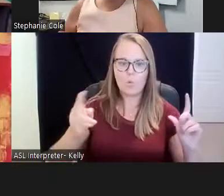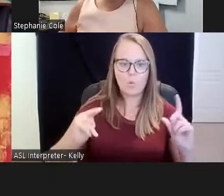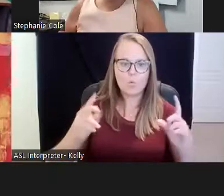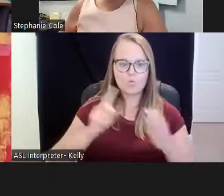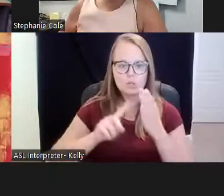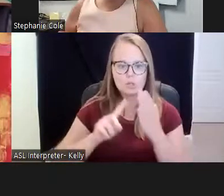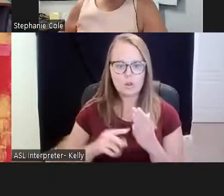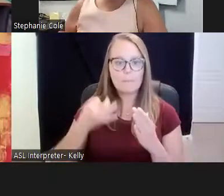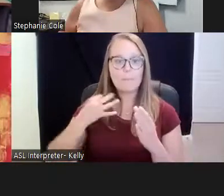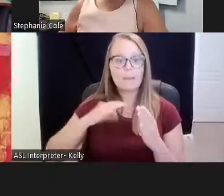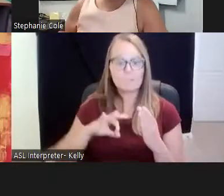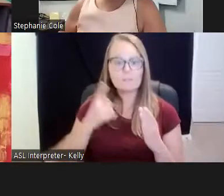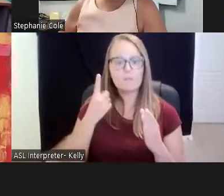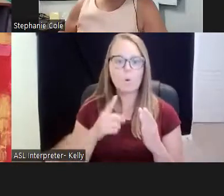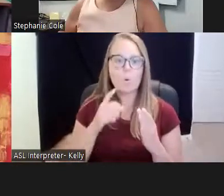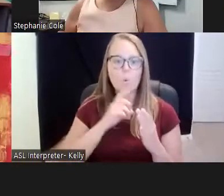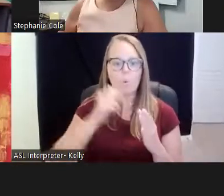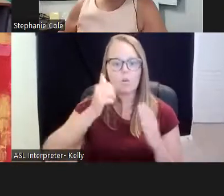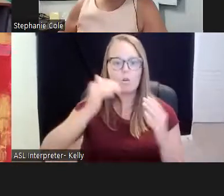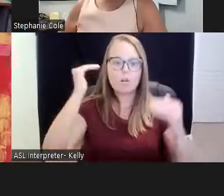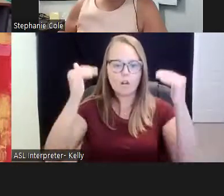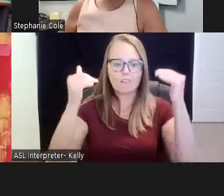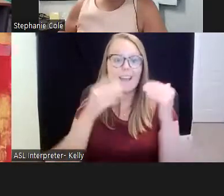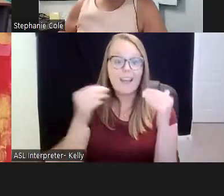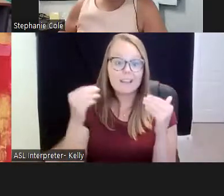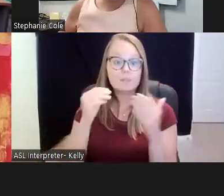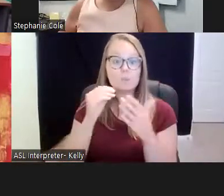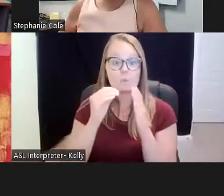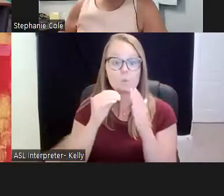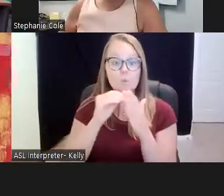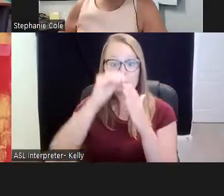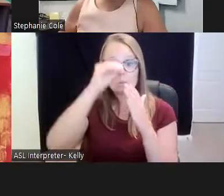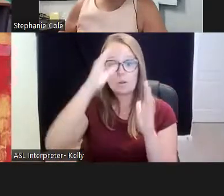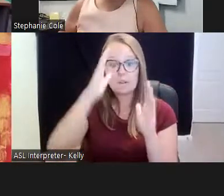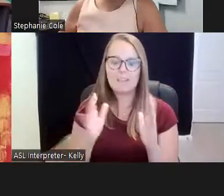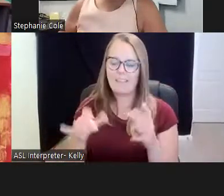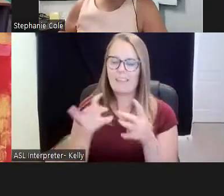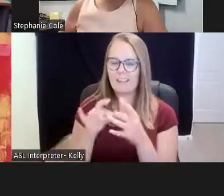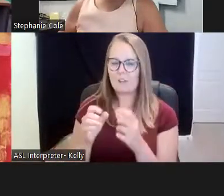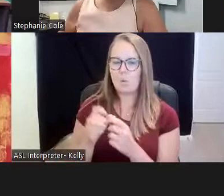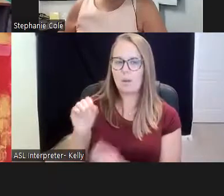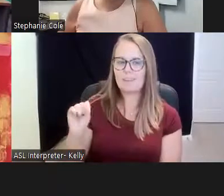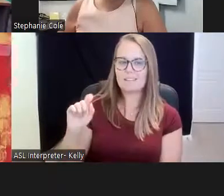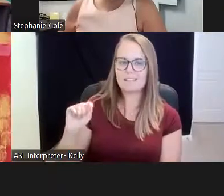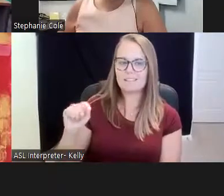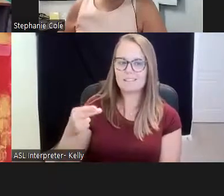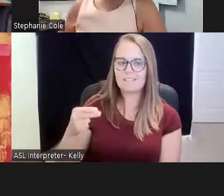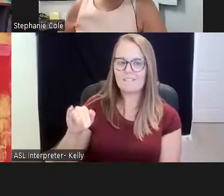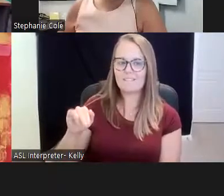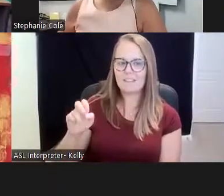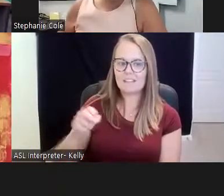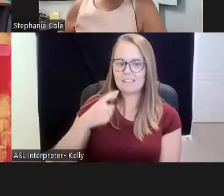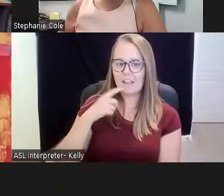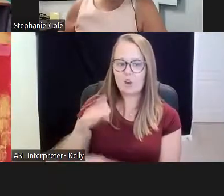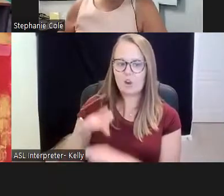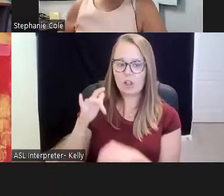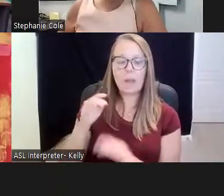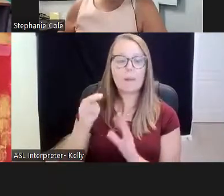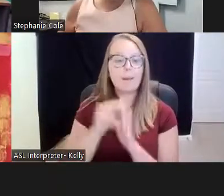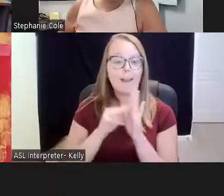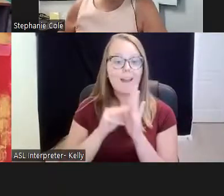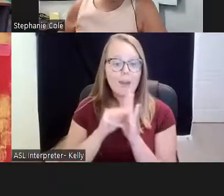benefits for the older adults and the students. And that connects to what Stephanie was saying earlier, how at Miami